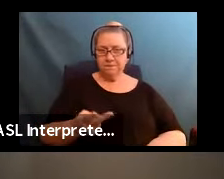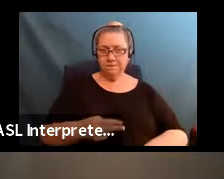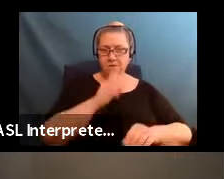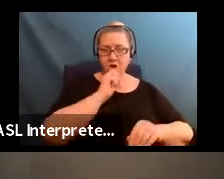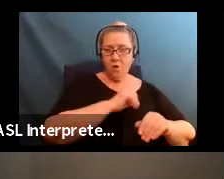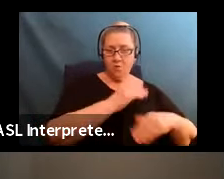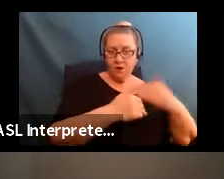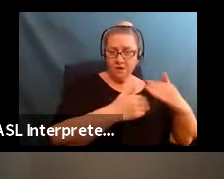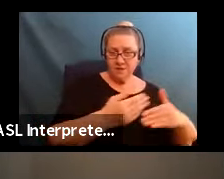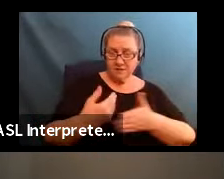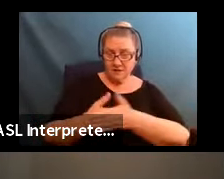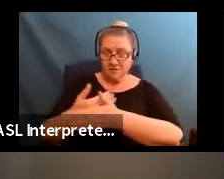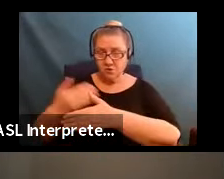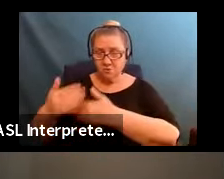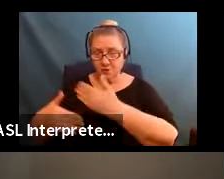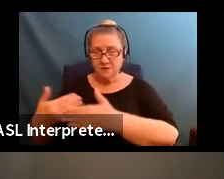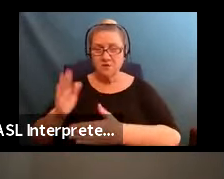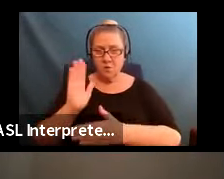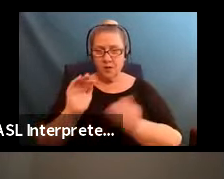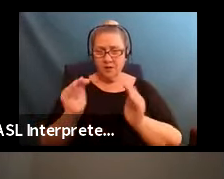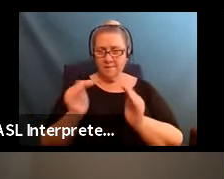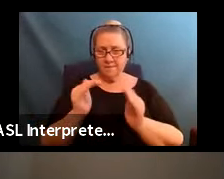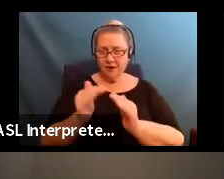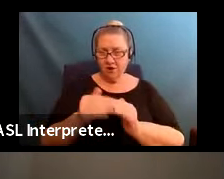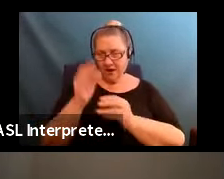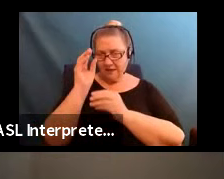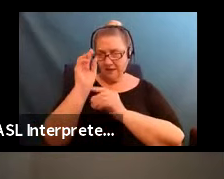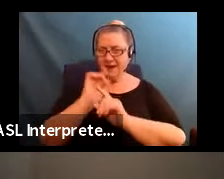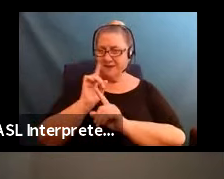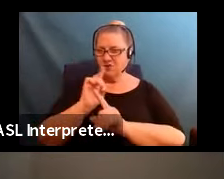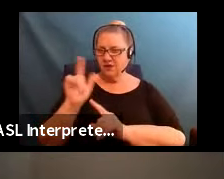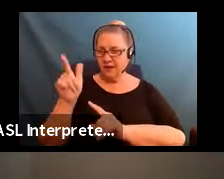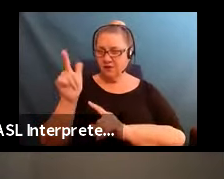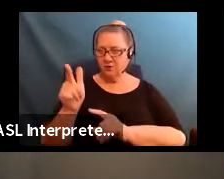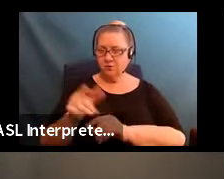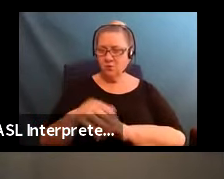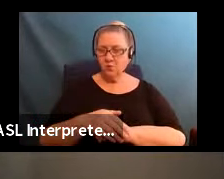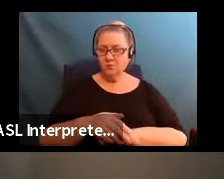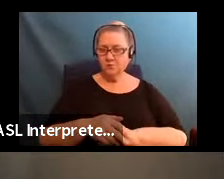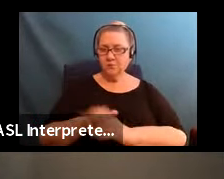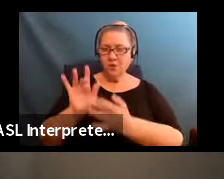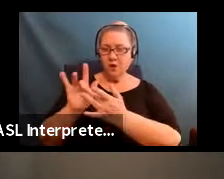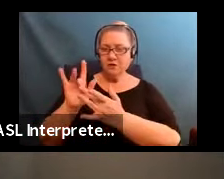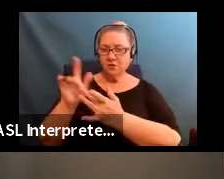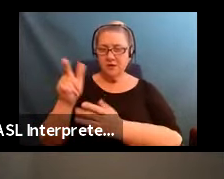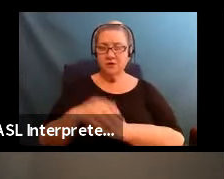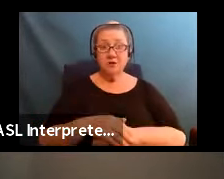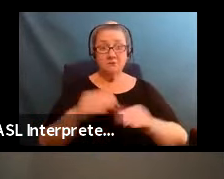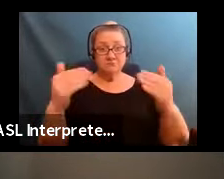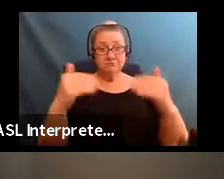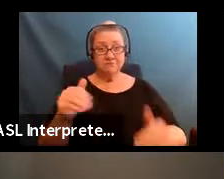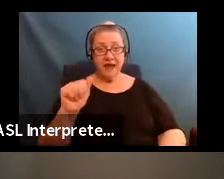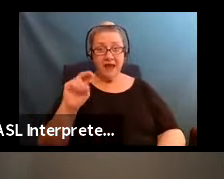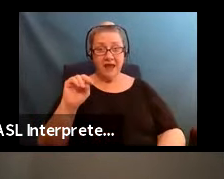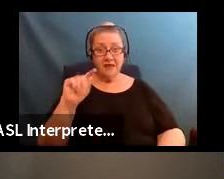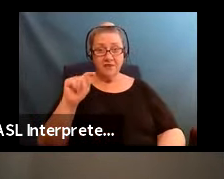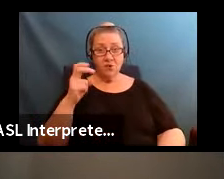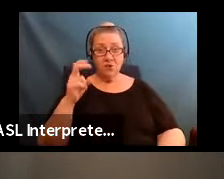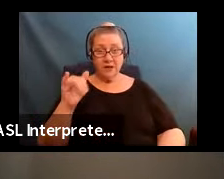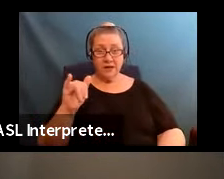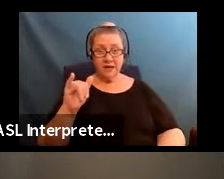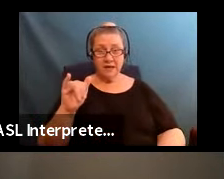great question. We'll do that. Thank you very much. Great, thank you. Okay, we'll go to Anthony, and then we'll go to Karen, and then we'll go